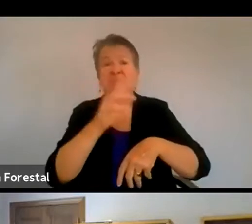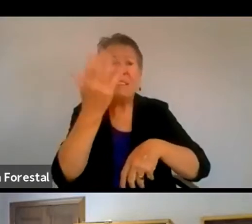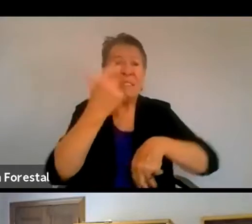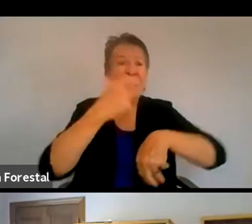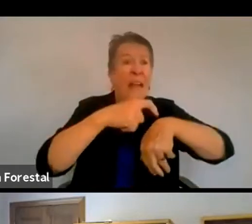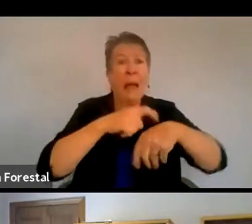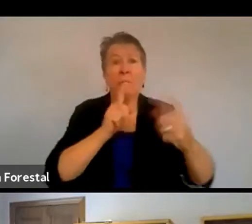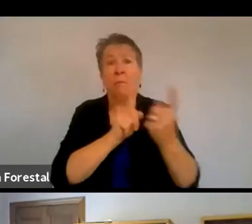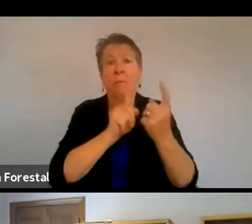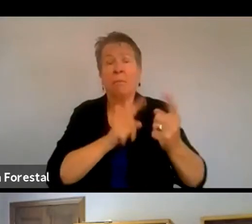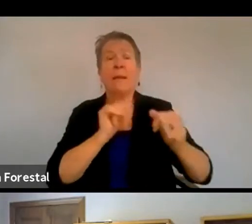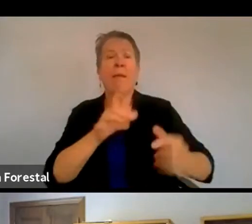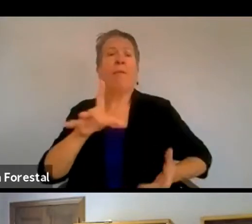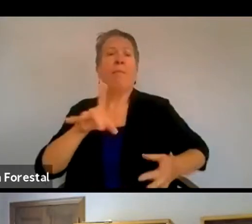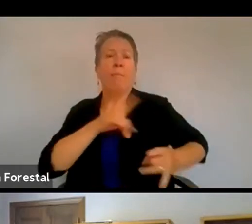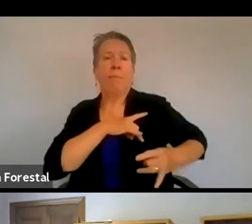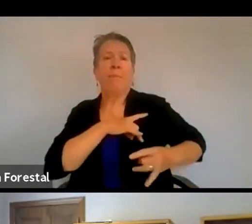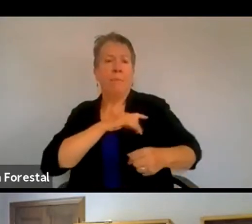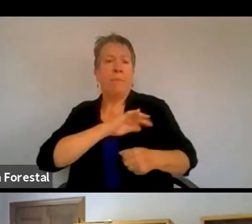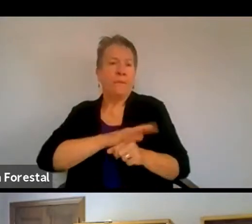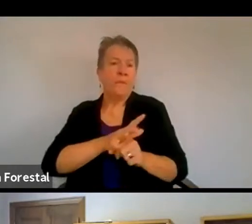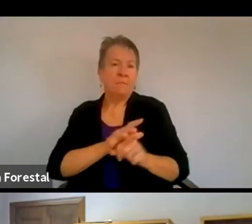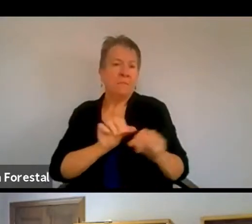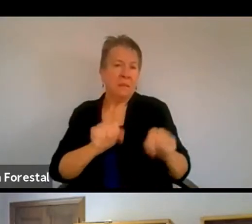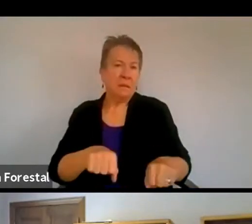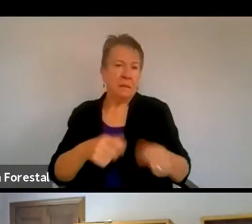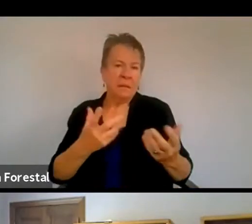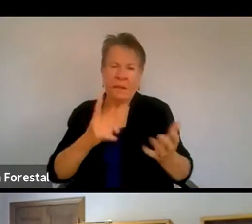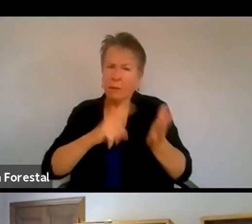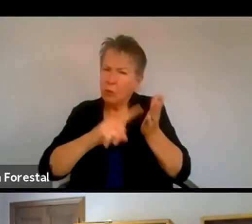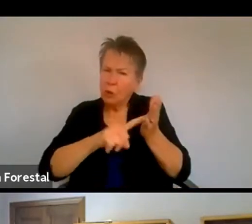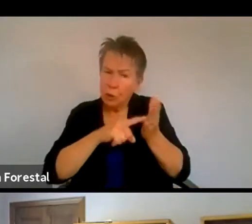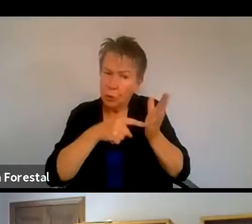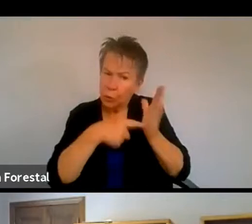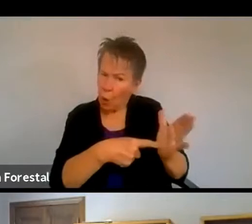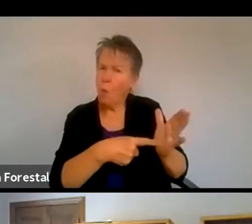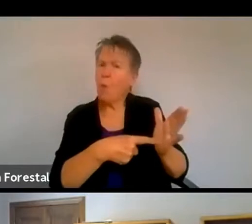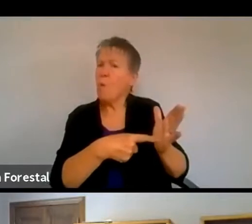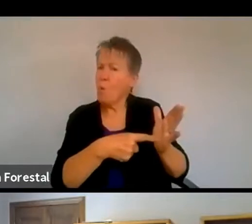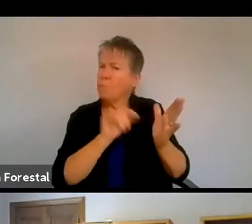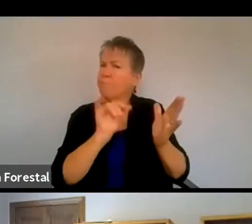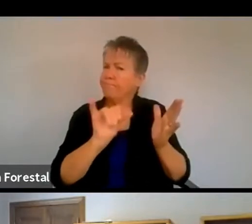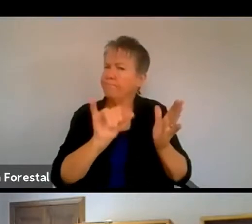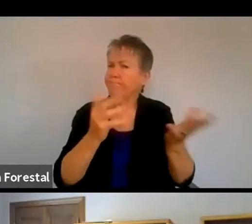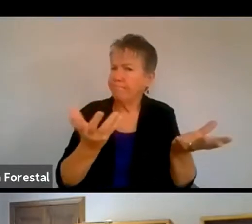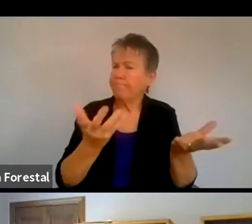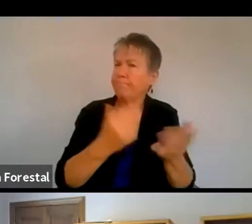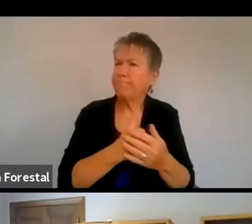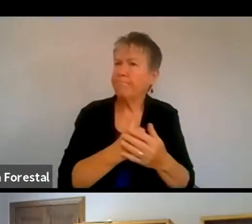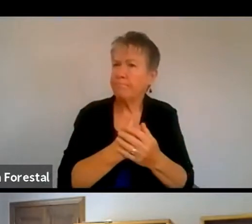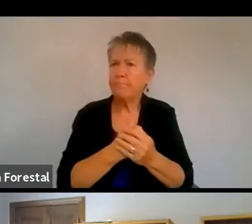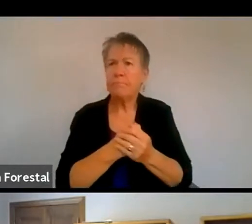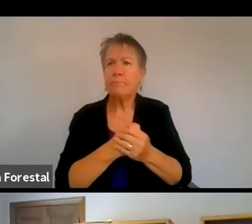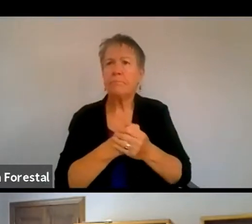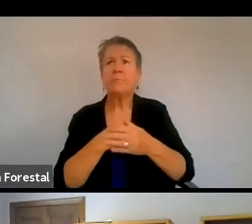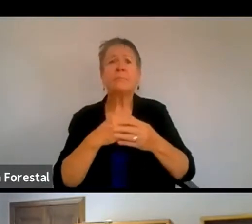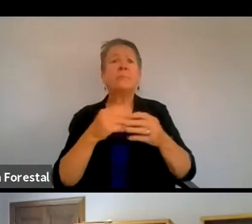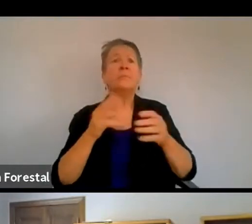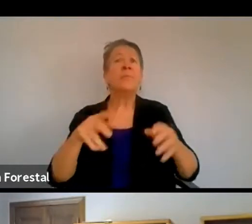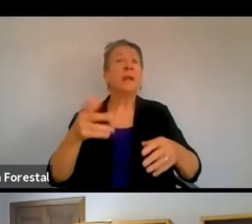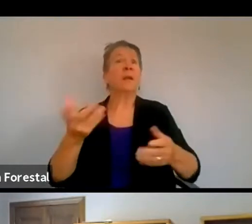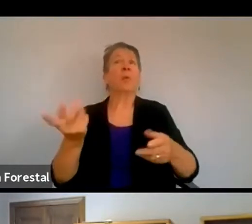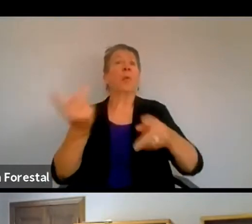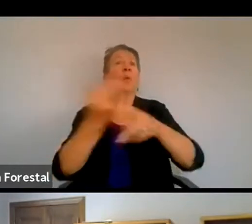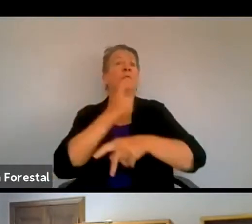masks, which we know increases the risk of transmission. Risk of transmission can depend on several